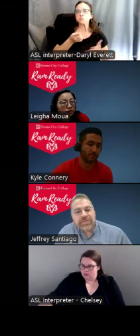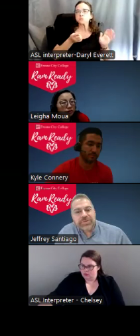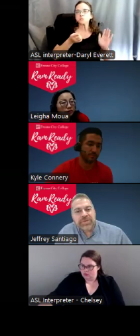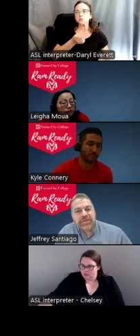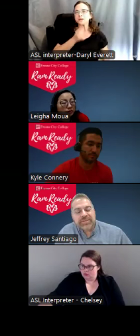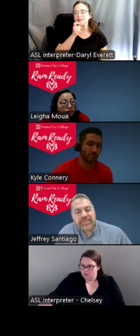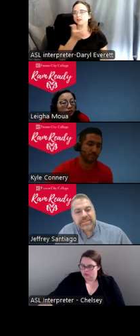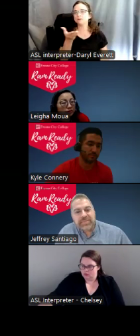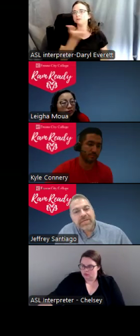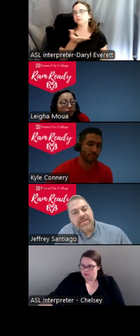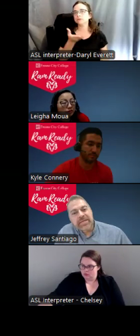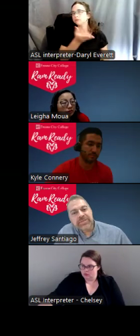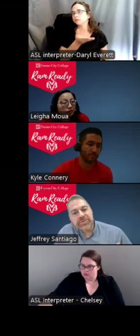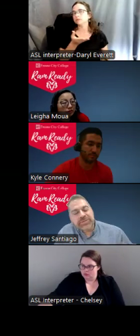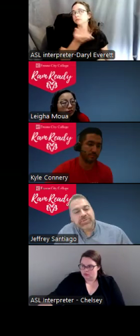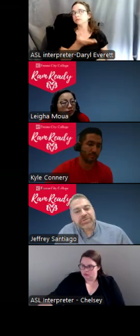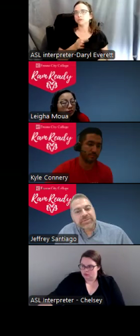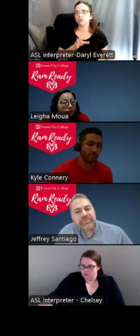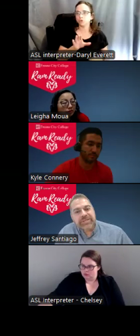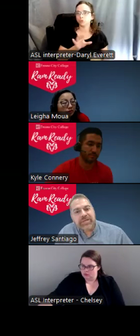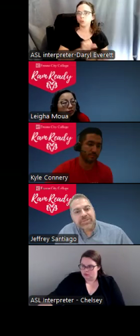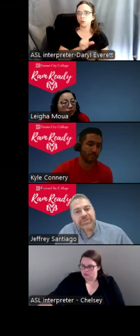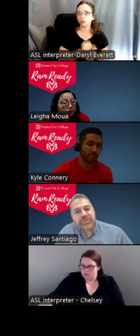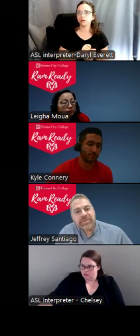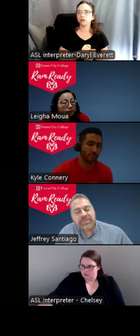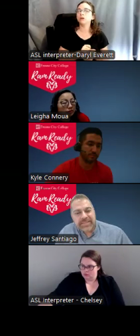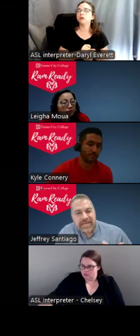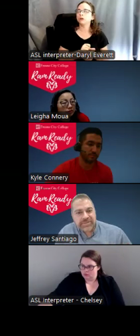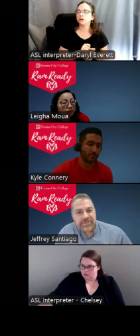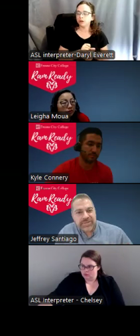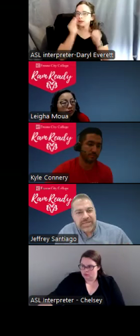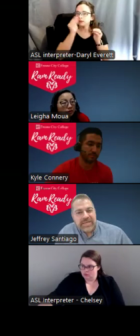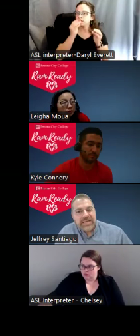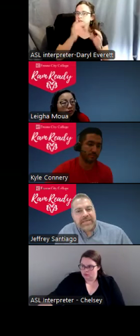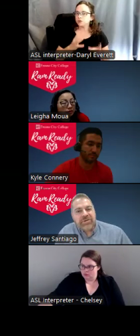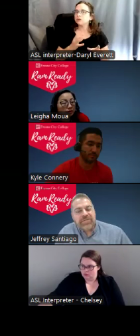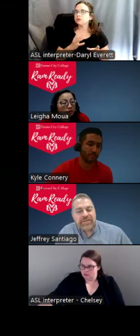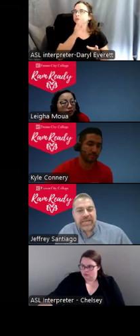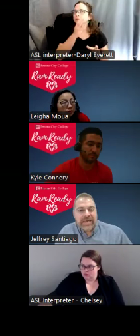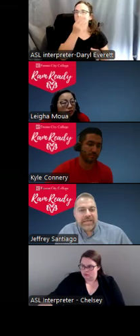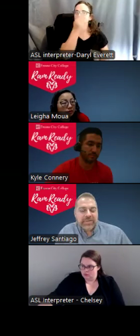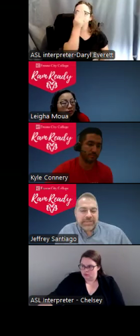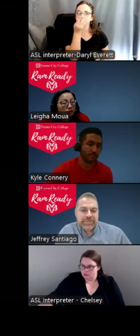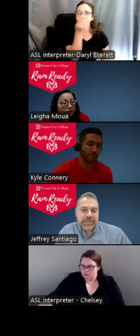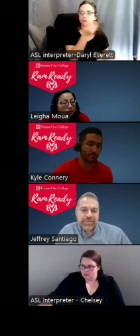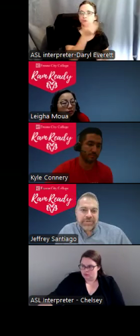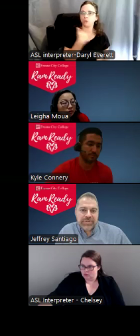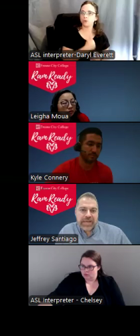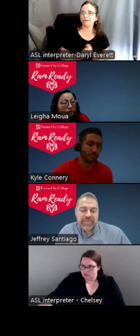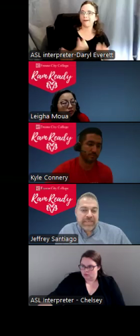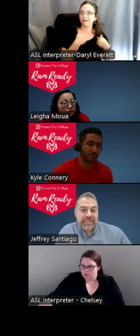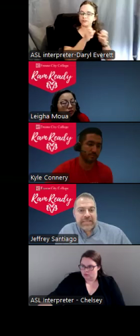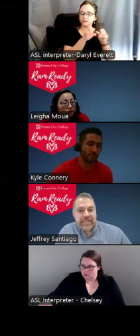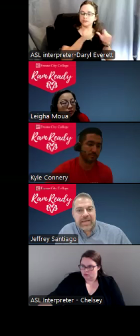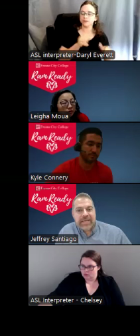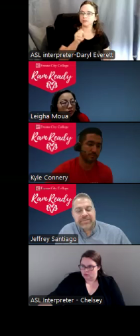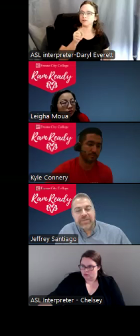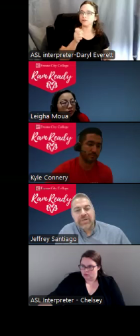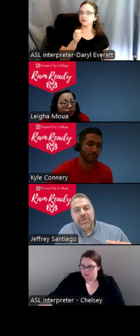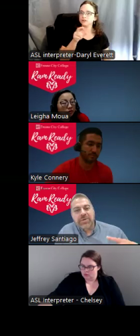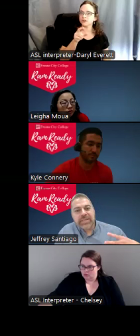a Starfish Early Alert System. And so the instructors, they reach out to us as counselors, and they notify us, hey, you know, the student, they haven't been